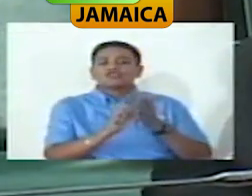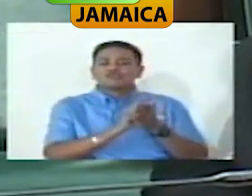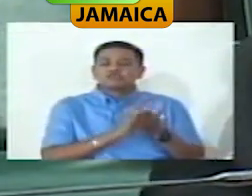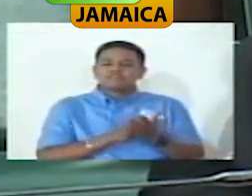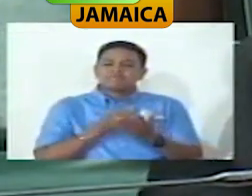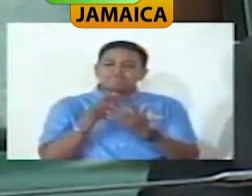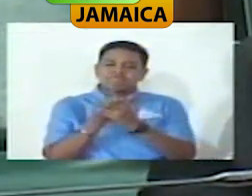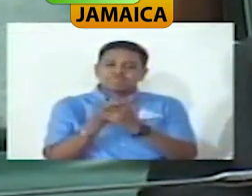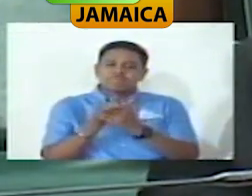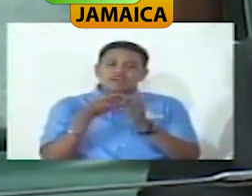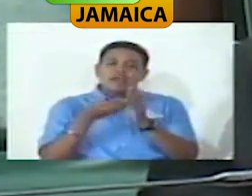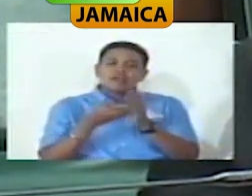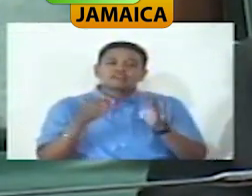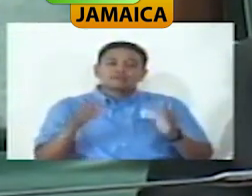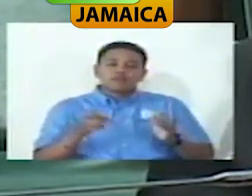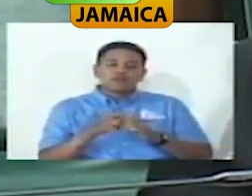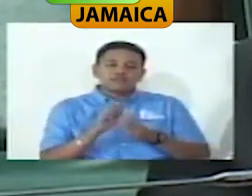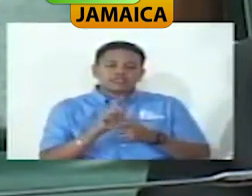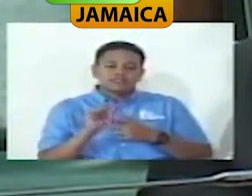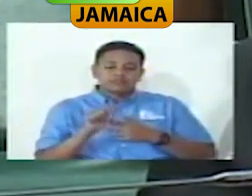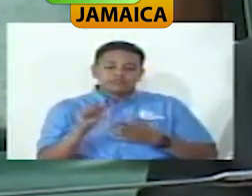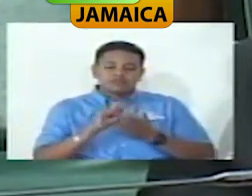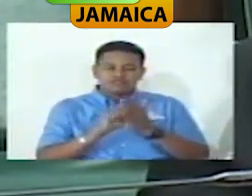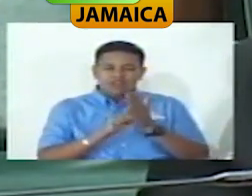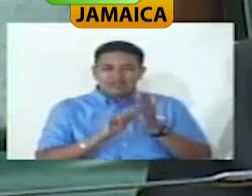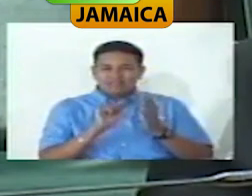discrimination against persons with disabilities.